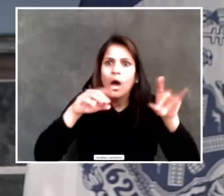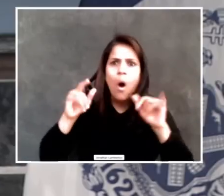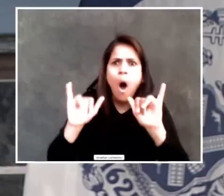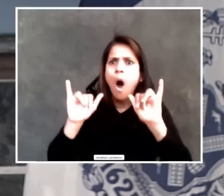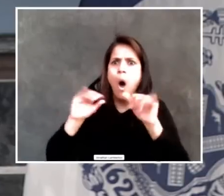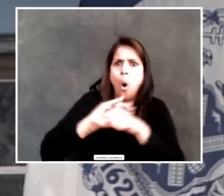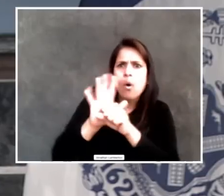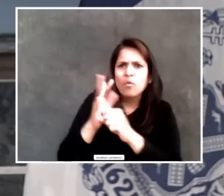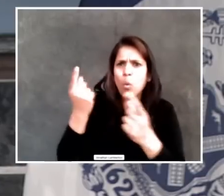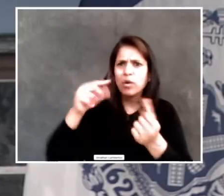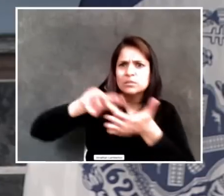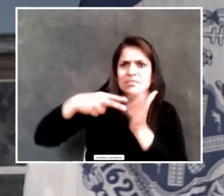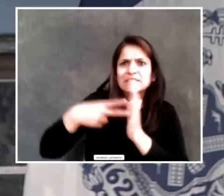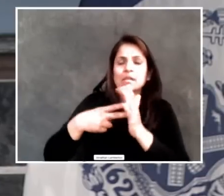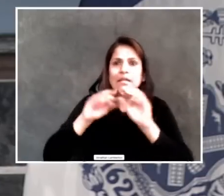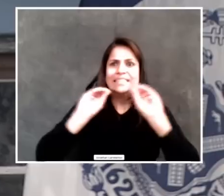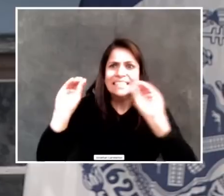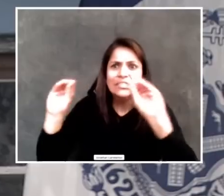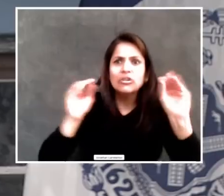on the level we want,